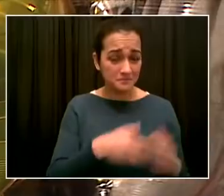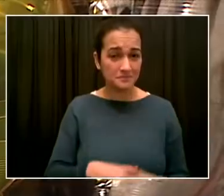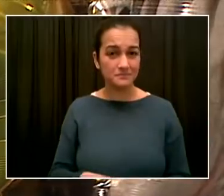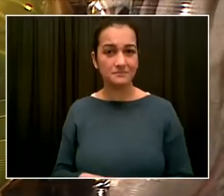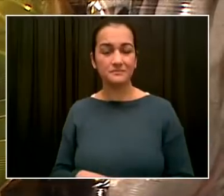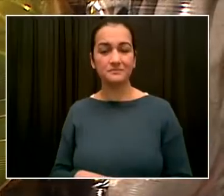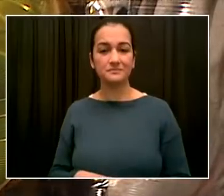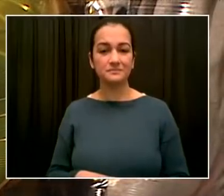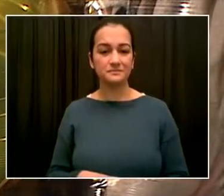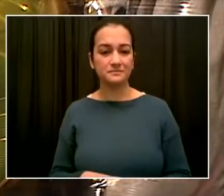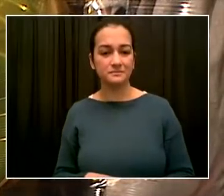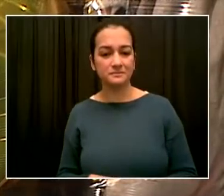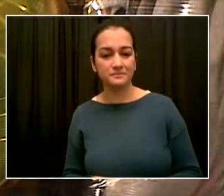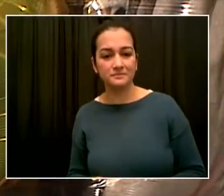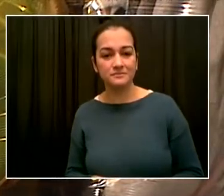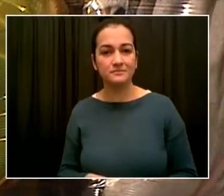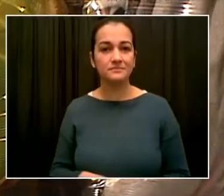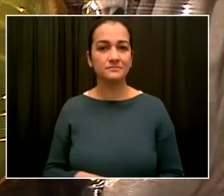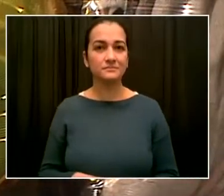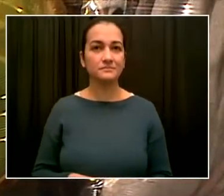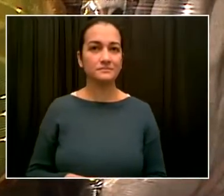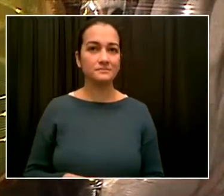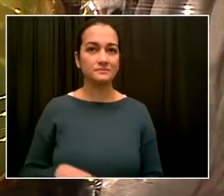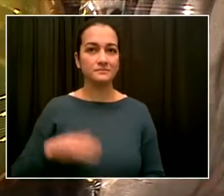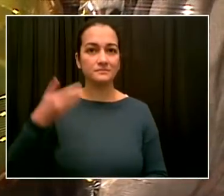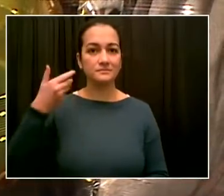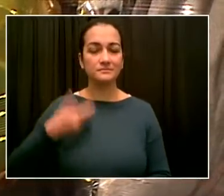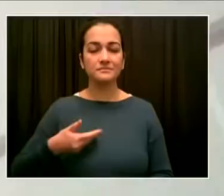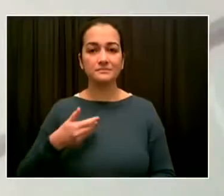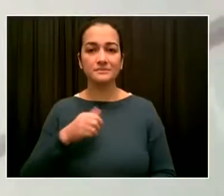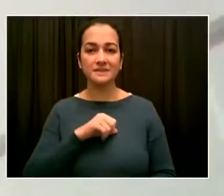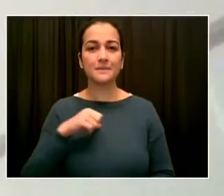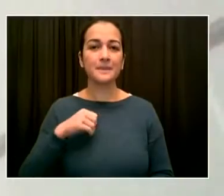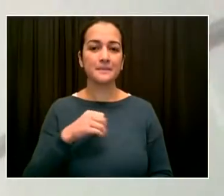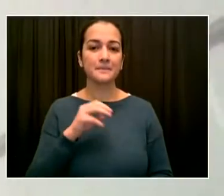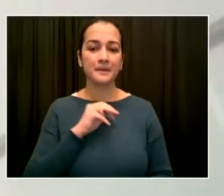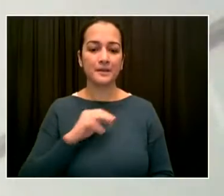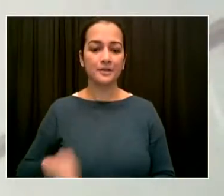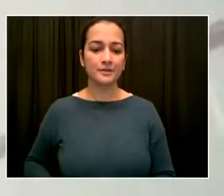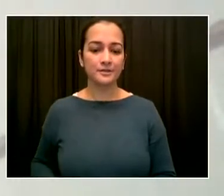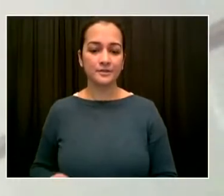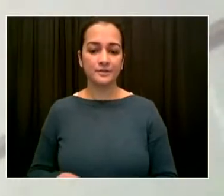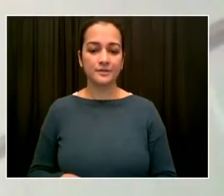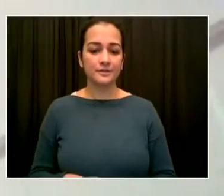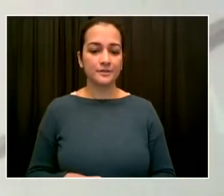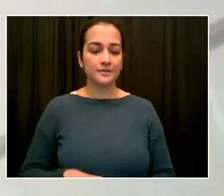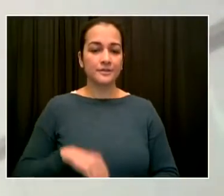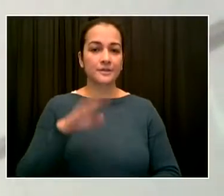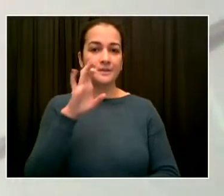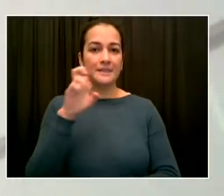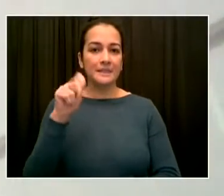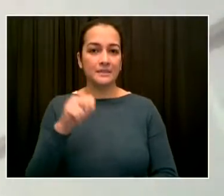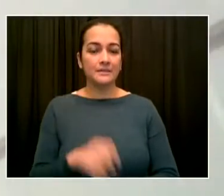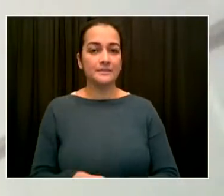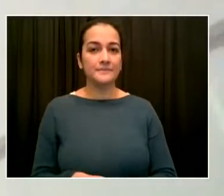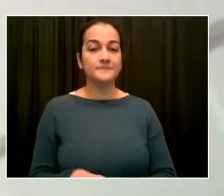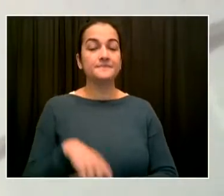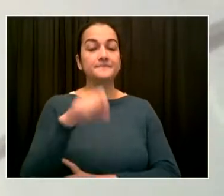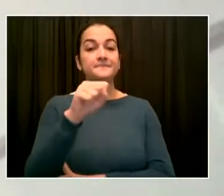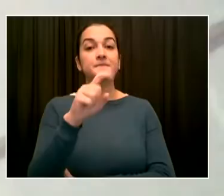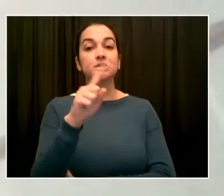you for the question. So there's a difference between what you need in the zoning ordinance versus what you need in all the